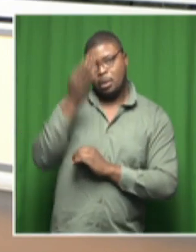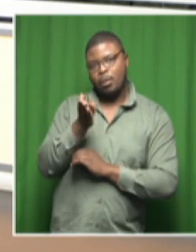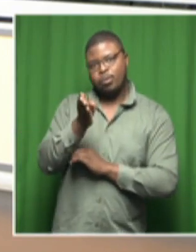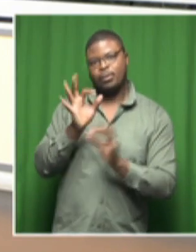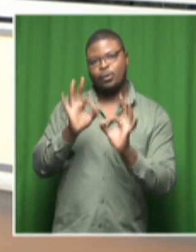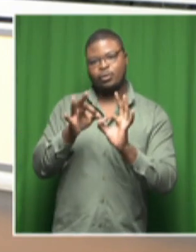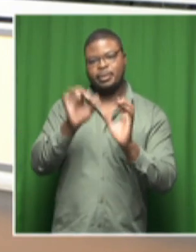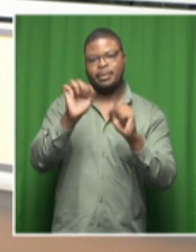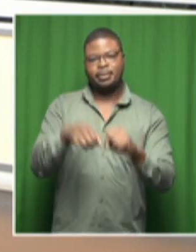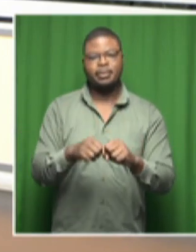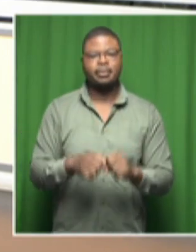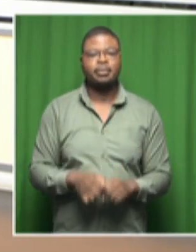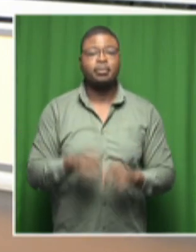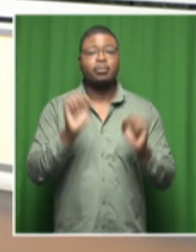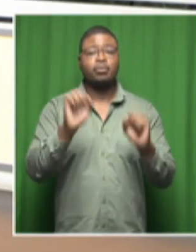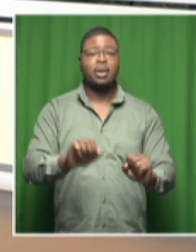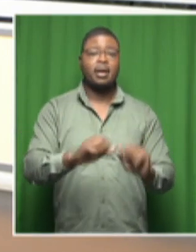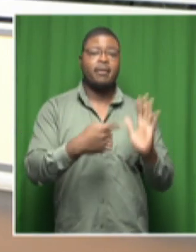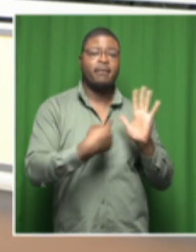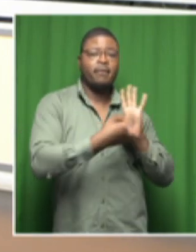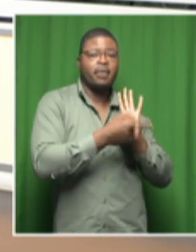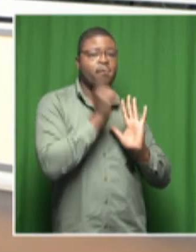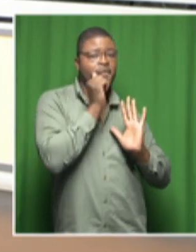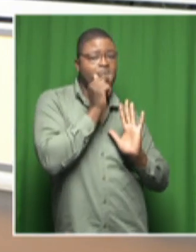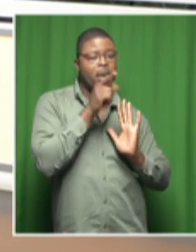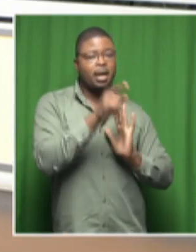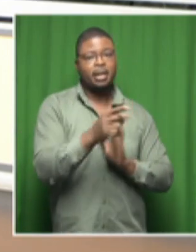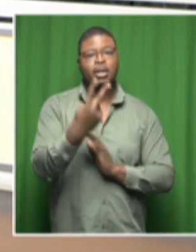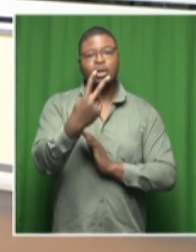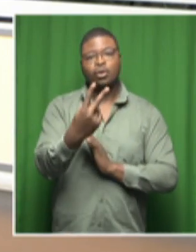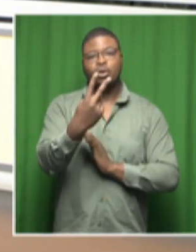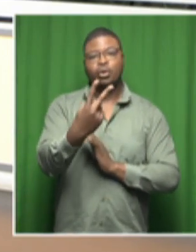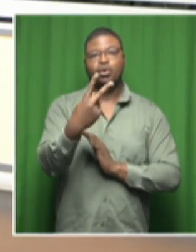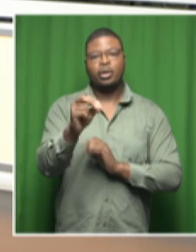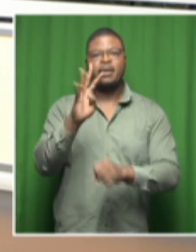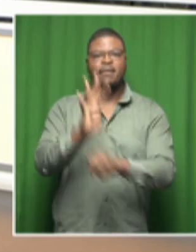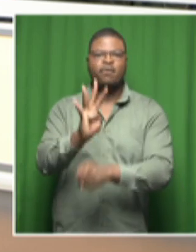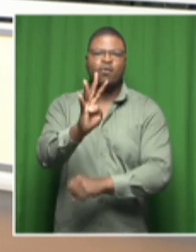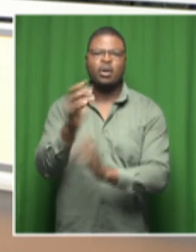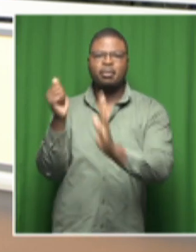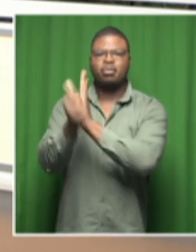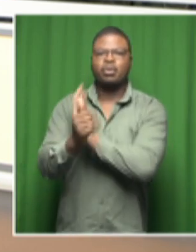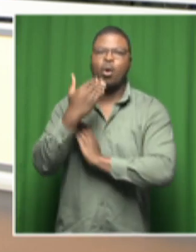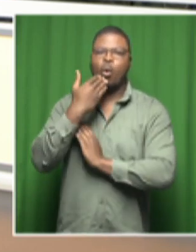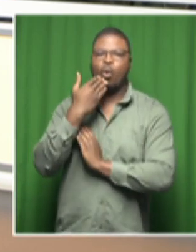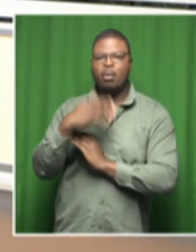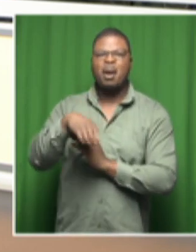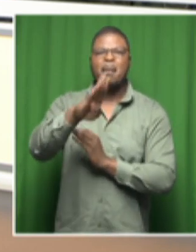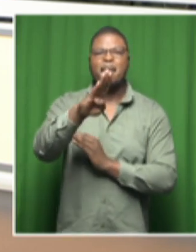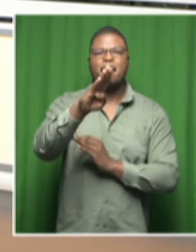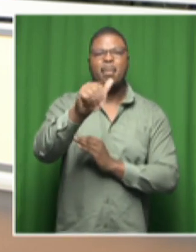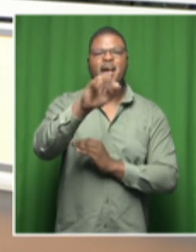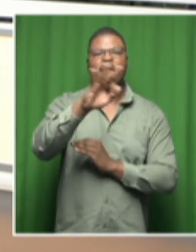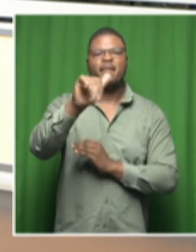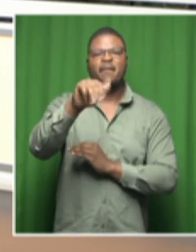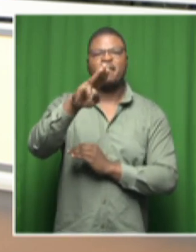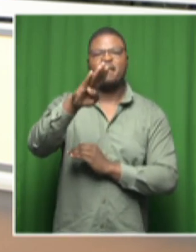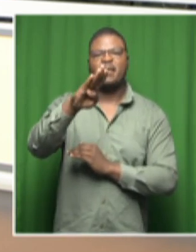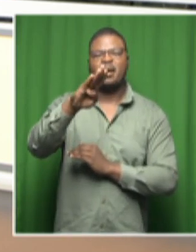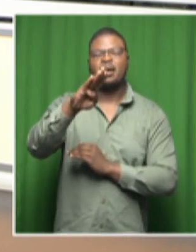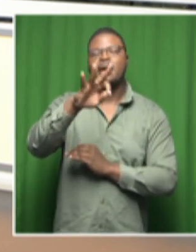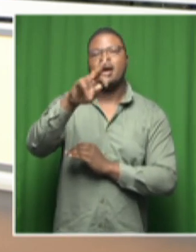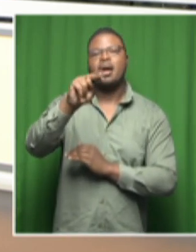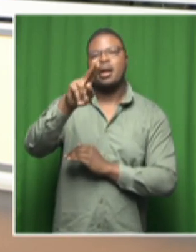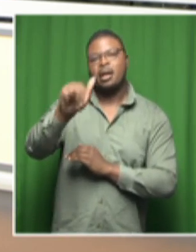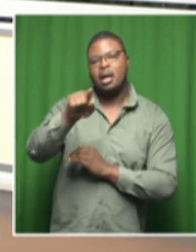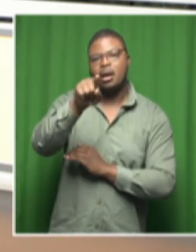Now, the trial of 5 men accused of the 2014 murder of Bafana Bafana star Senzo Meyiwa is expected to resume, with a